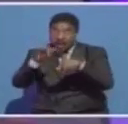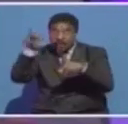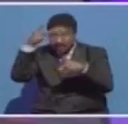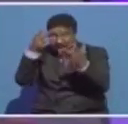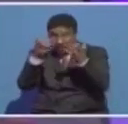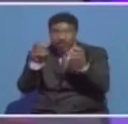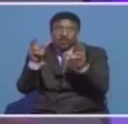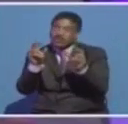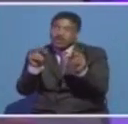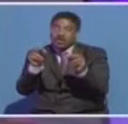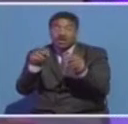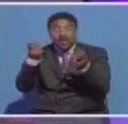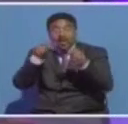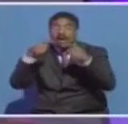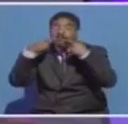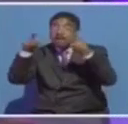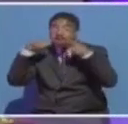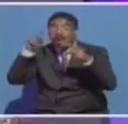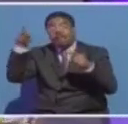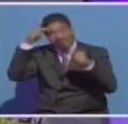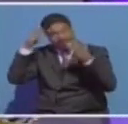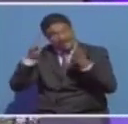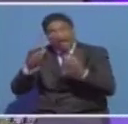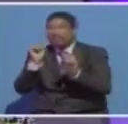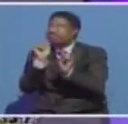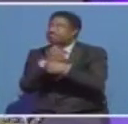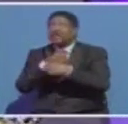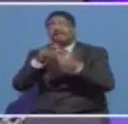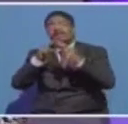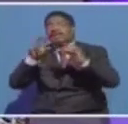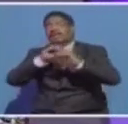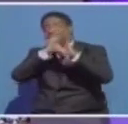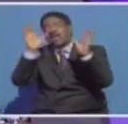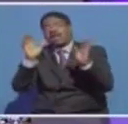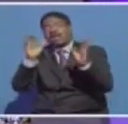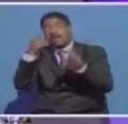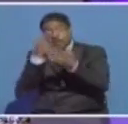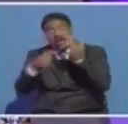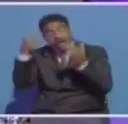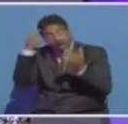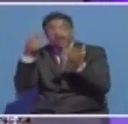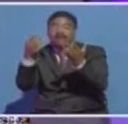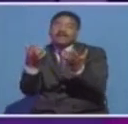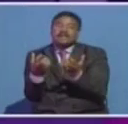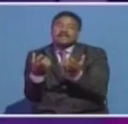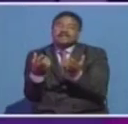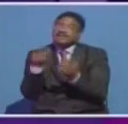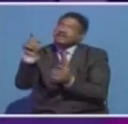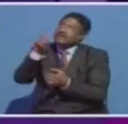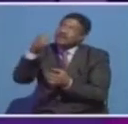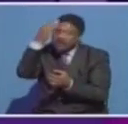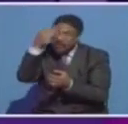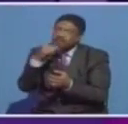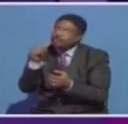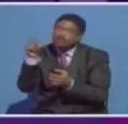in terms of pronouncements, politicians make it very clear that this is what we would like. But then you don't have enough energy to drive your will